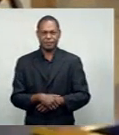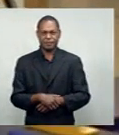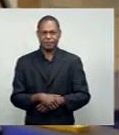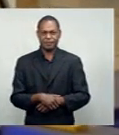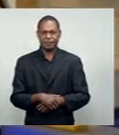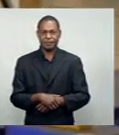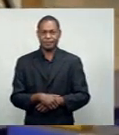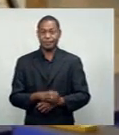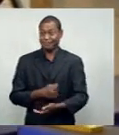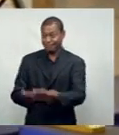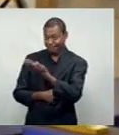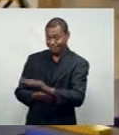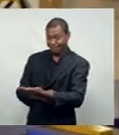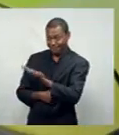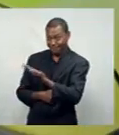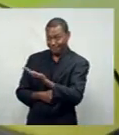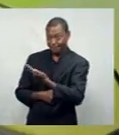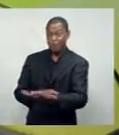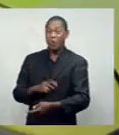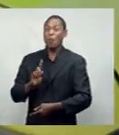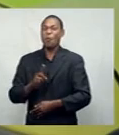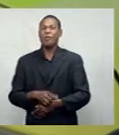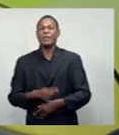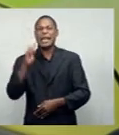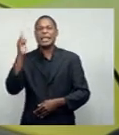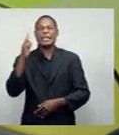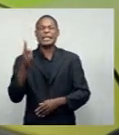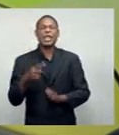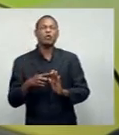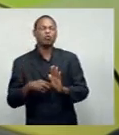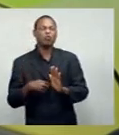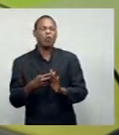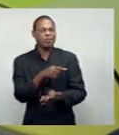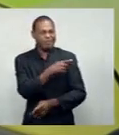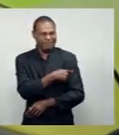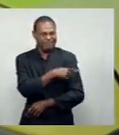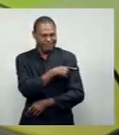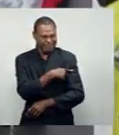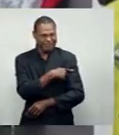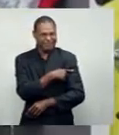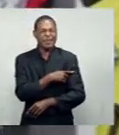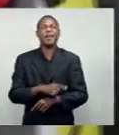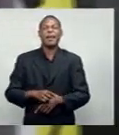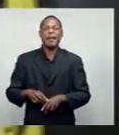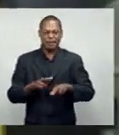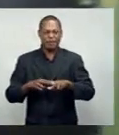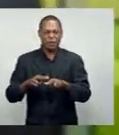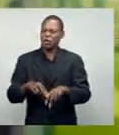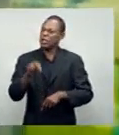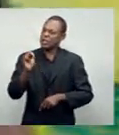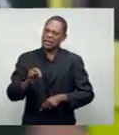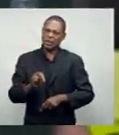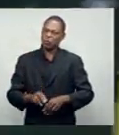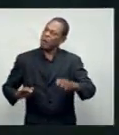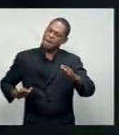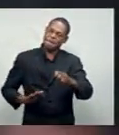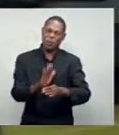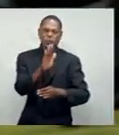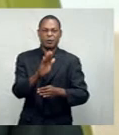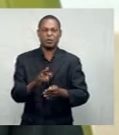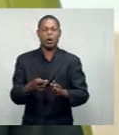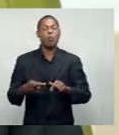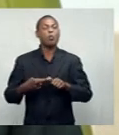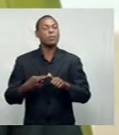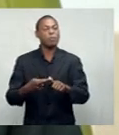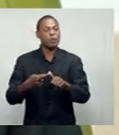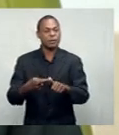These are the equipment and necessities that St. John, Fiji is in dire need of to boost its COVID-19 response efforts. We are sure